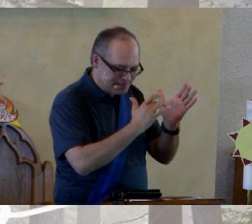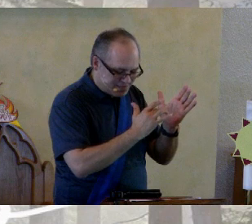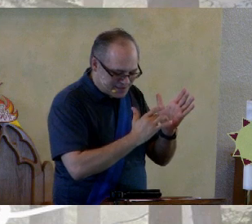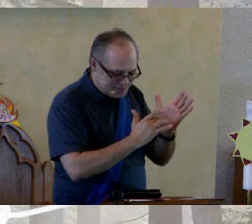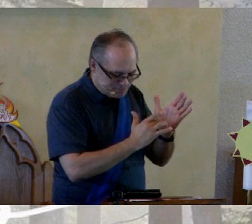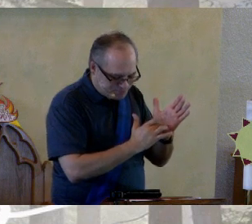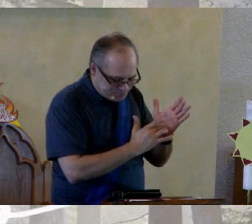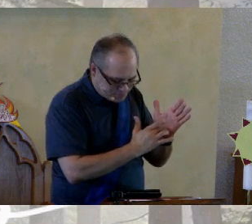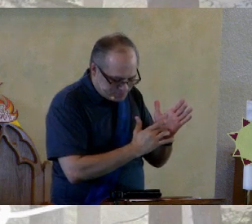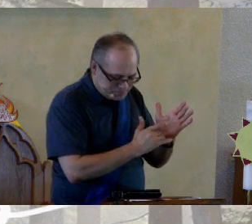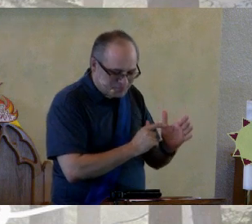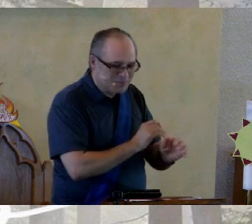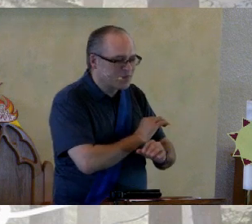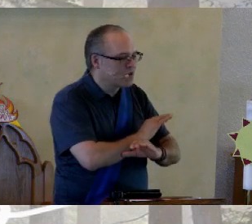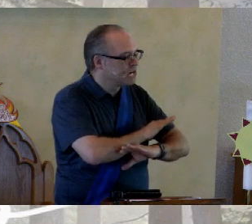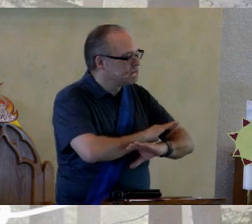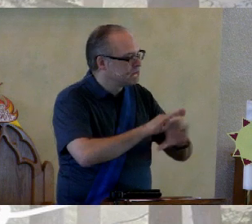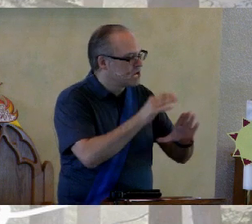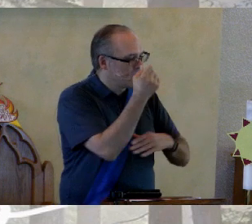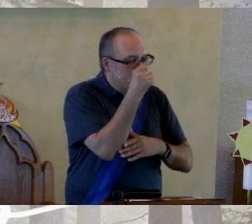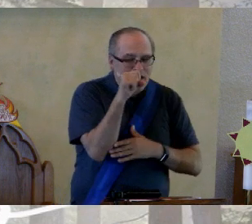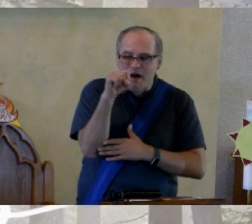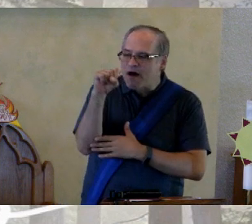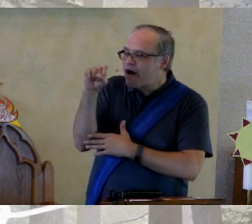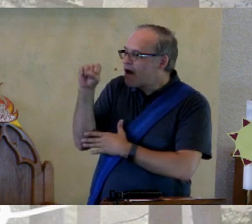Jesus. No turning